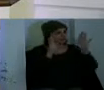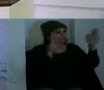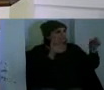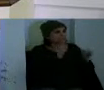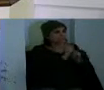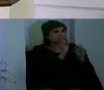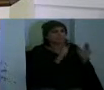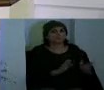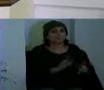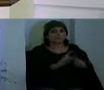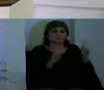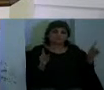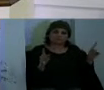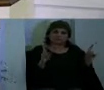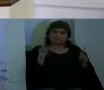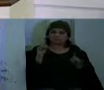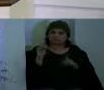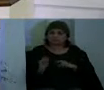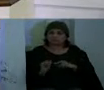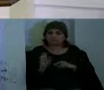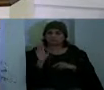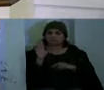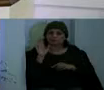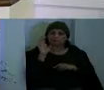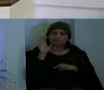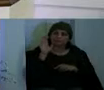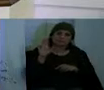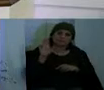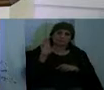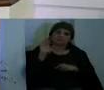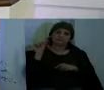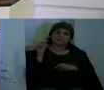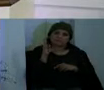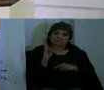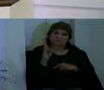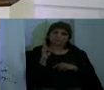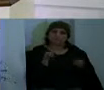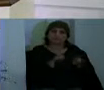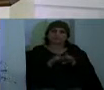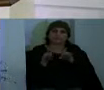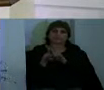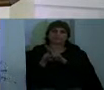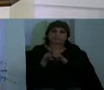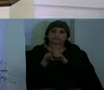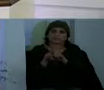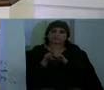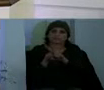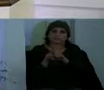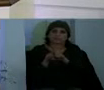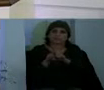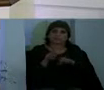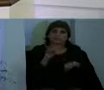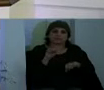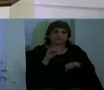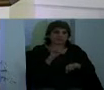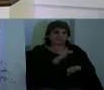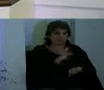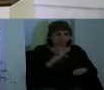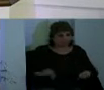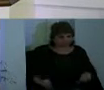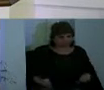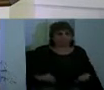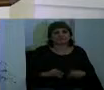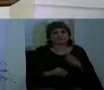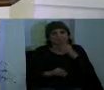worker, but to do his job as the Messiah, the anointed